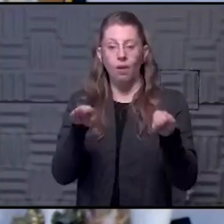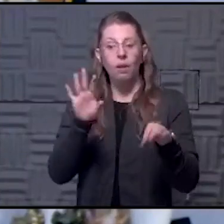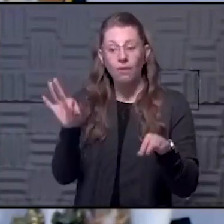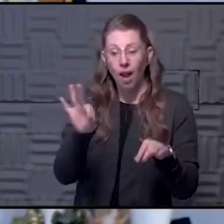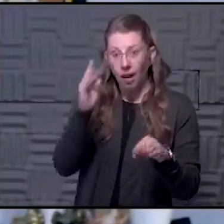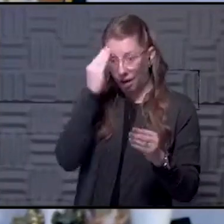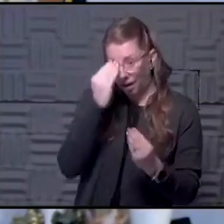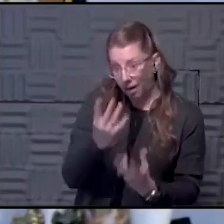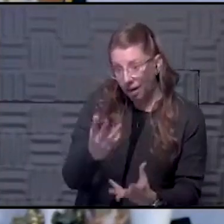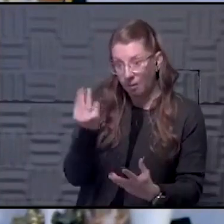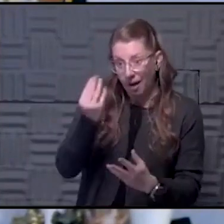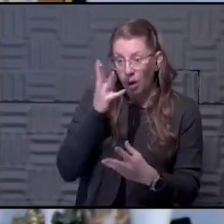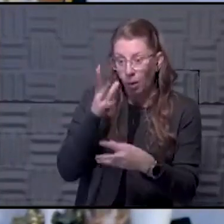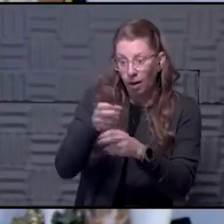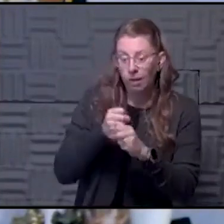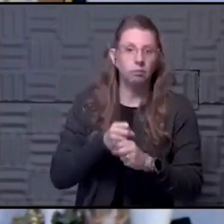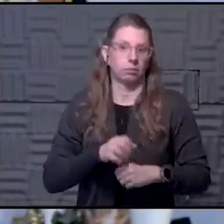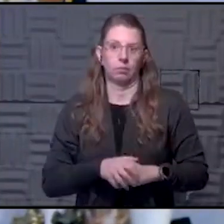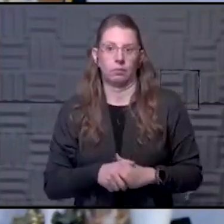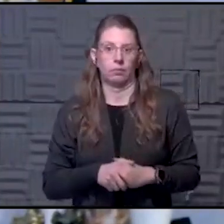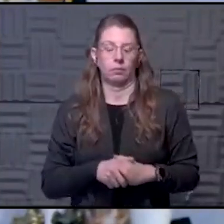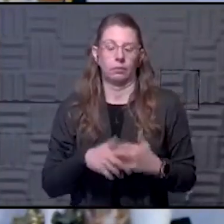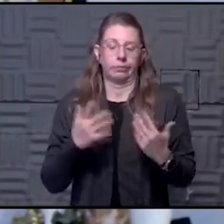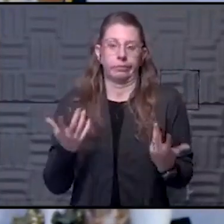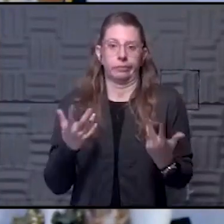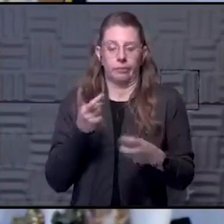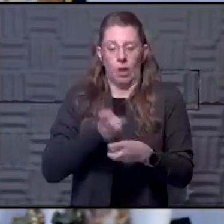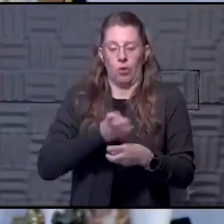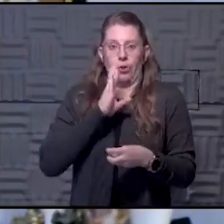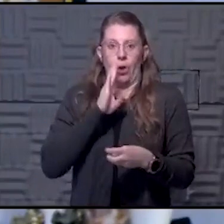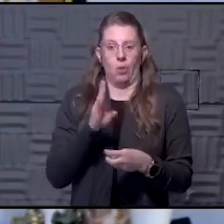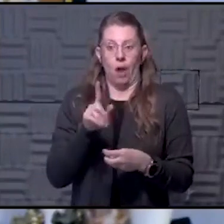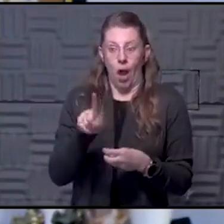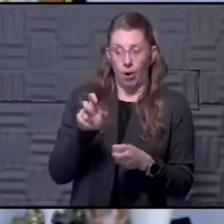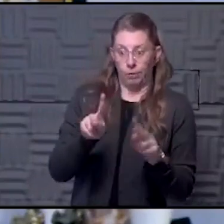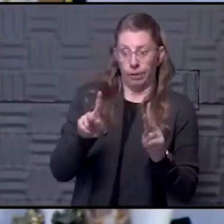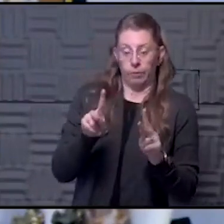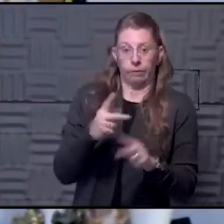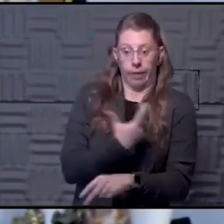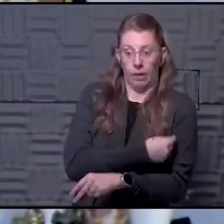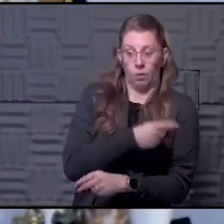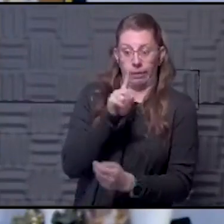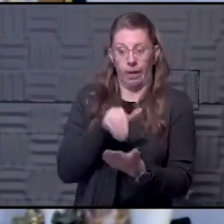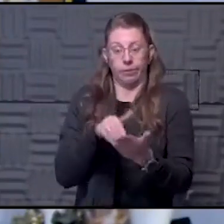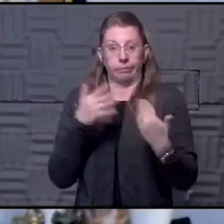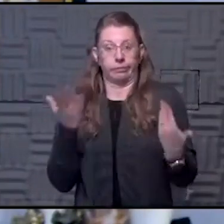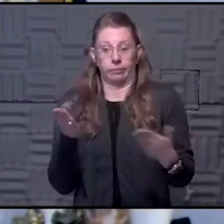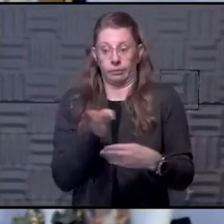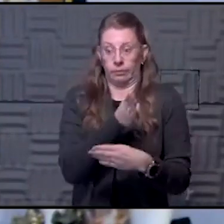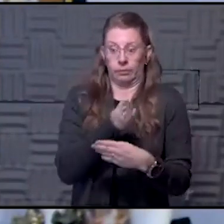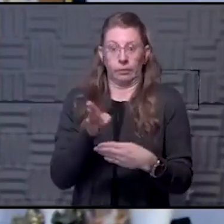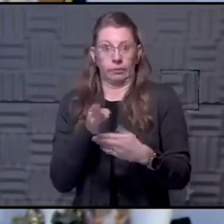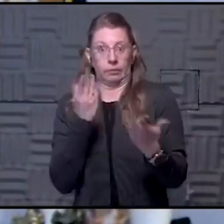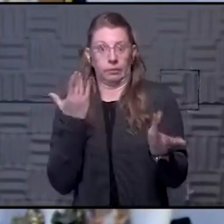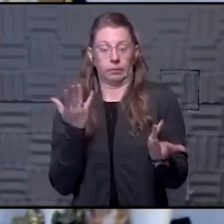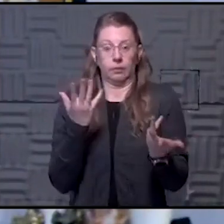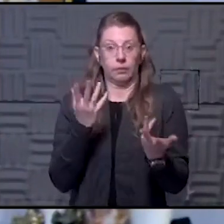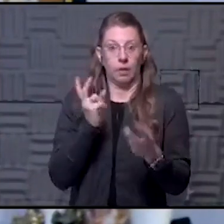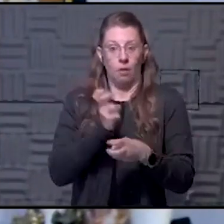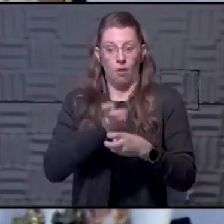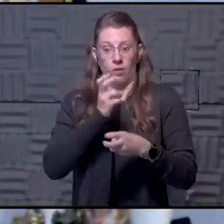what you're going to get on Monday. And it's hard to know, do you gin up 100 people to get vaccinated, 1,000? And that's hard to do on short notice.